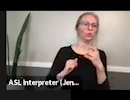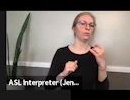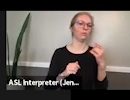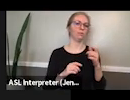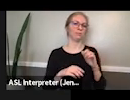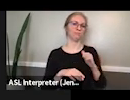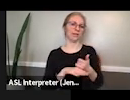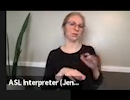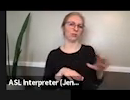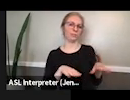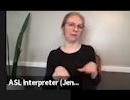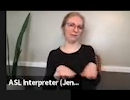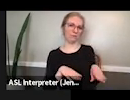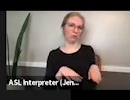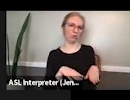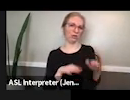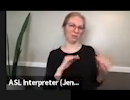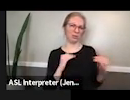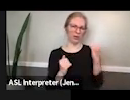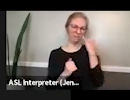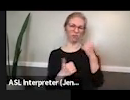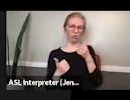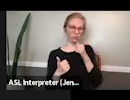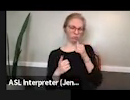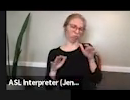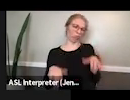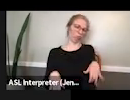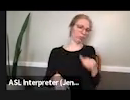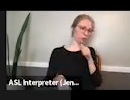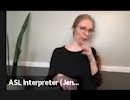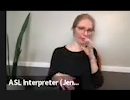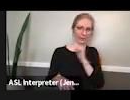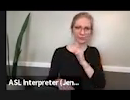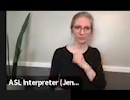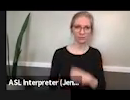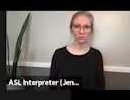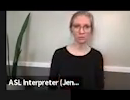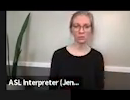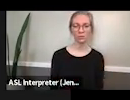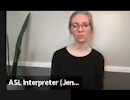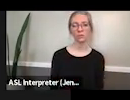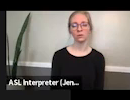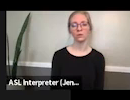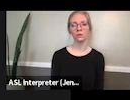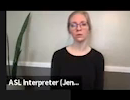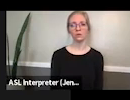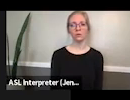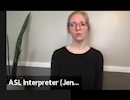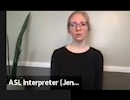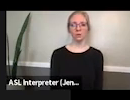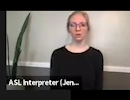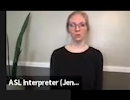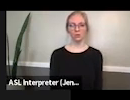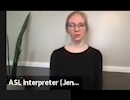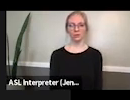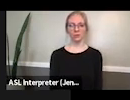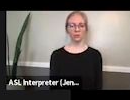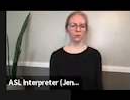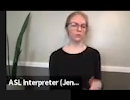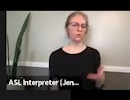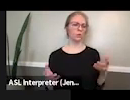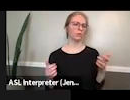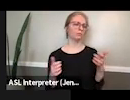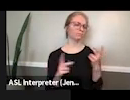than if you don't try to guess, right? And so when you're doing an assessment, try to find out, what is he like? What interests